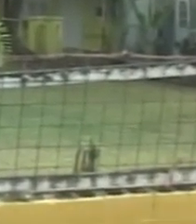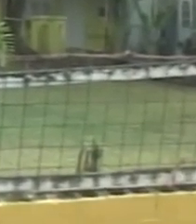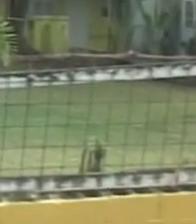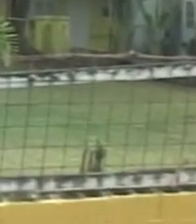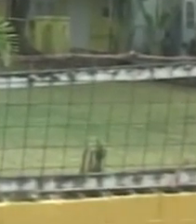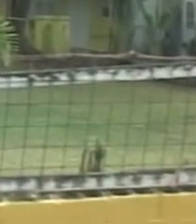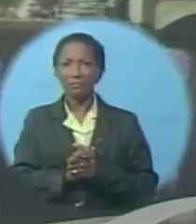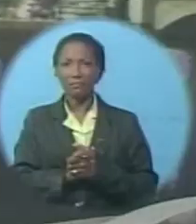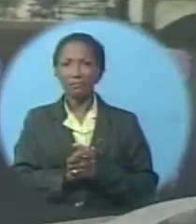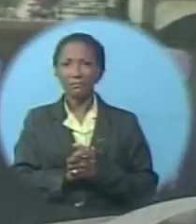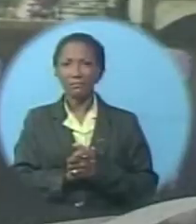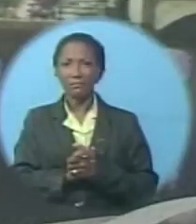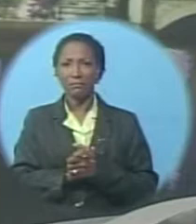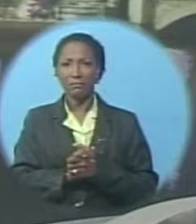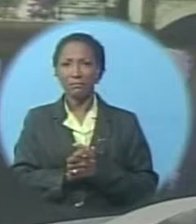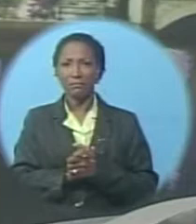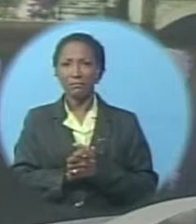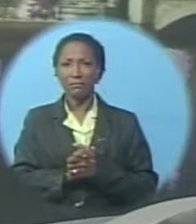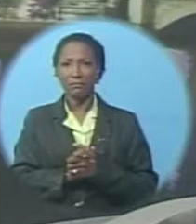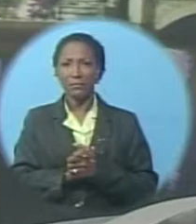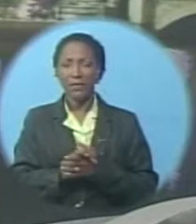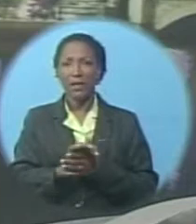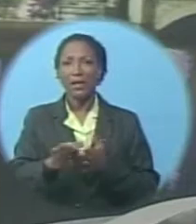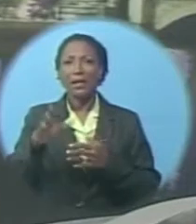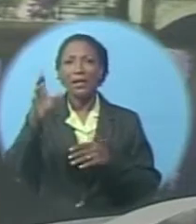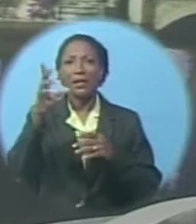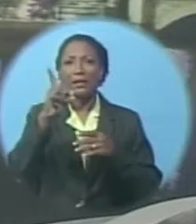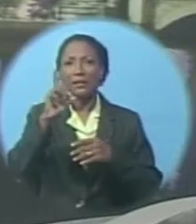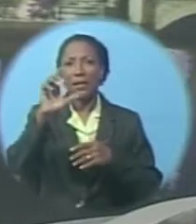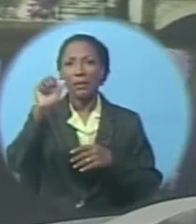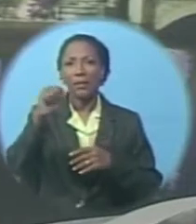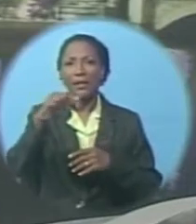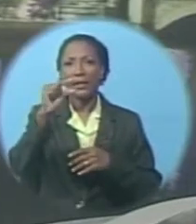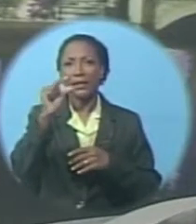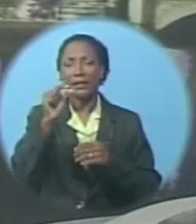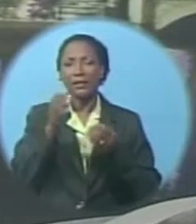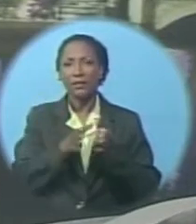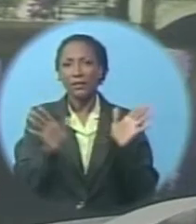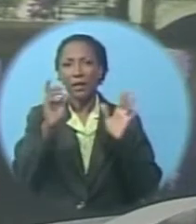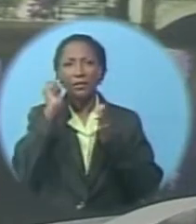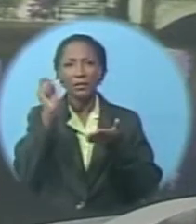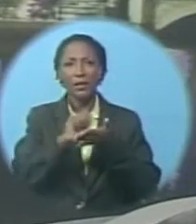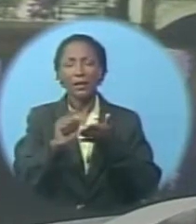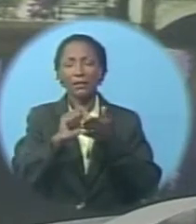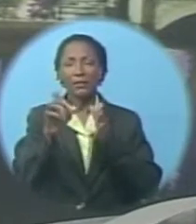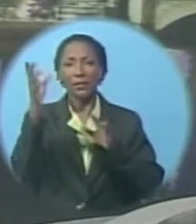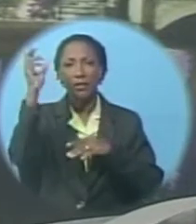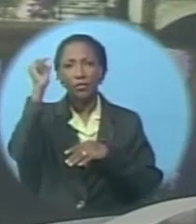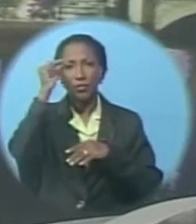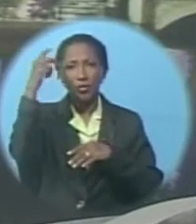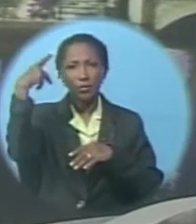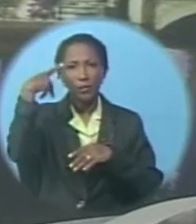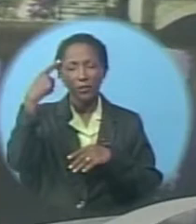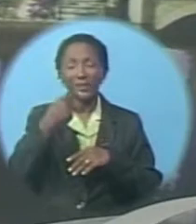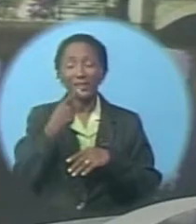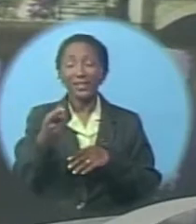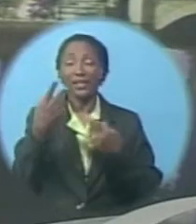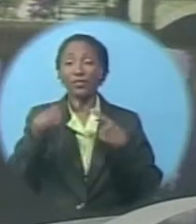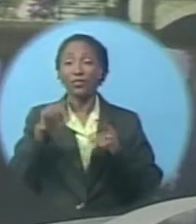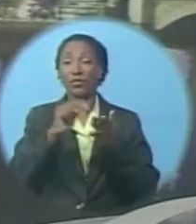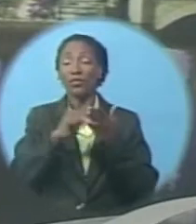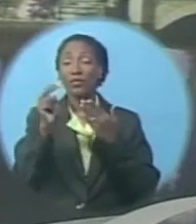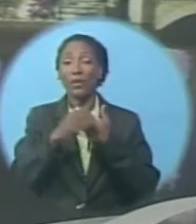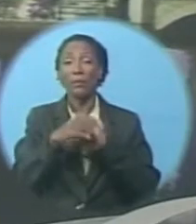media briefing, DLP General Secretary George Pilgrim said over the month of November, the party will host 10 events, inclusive